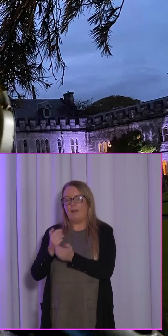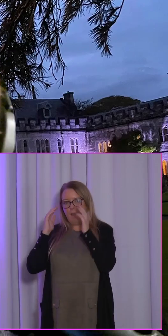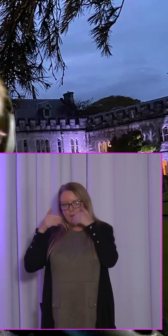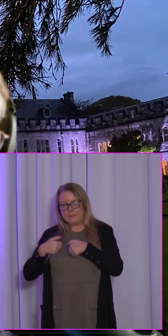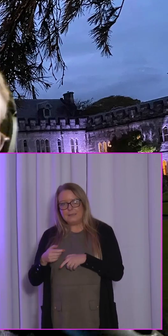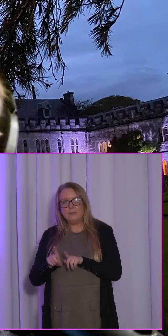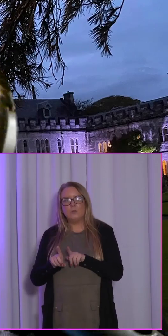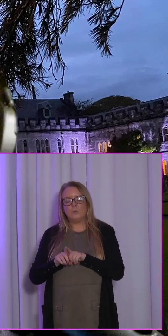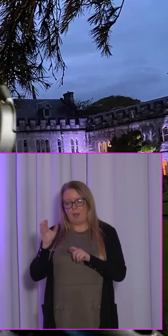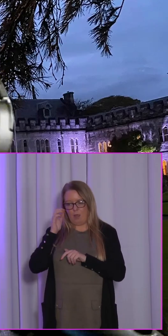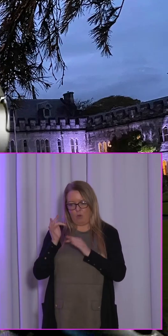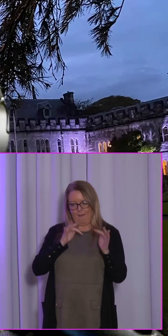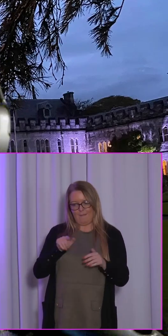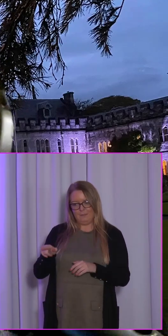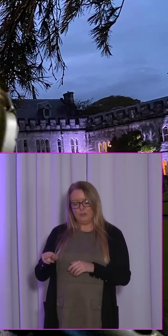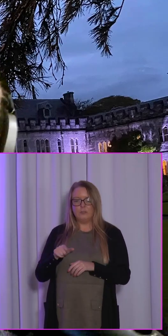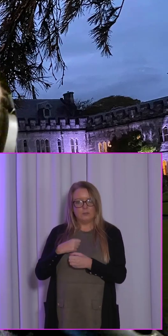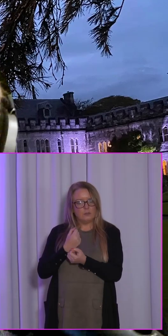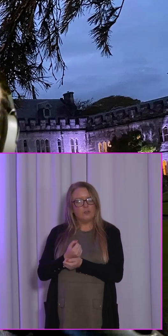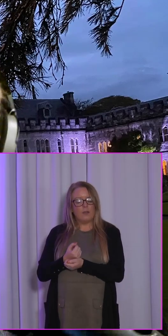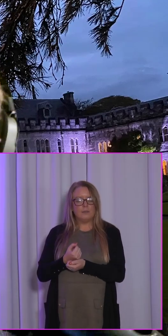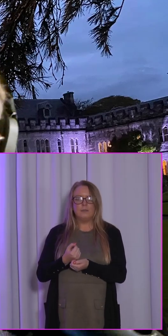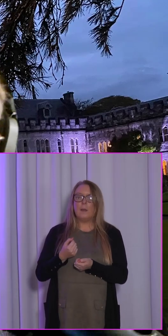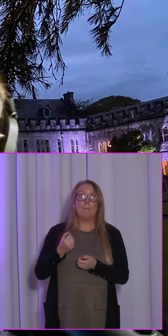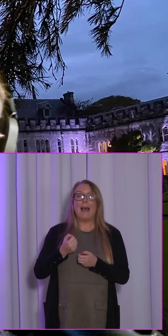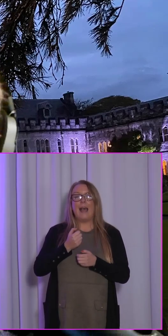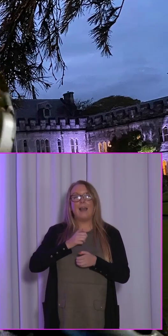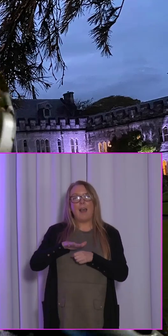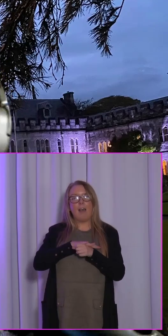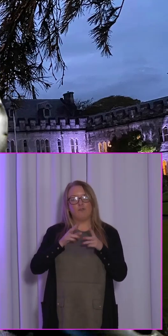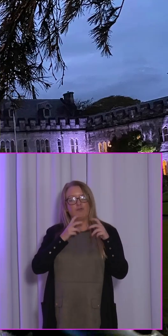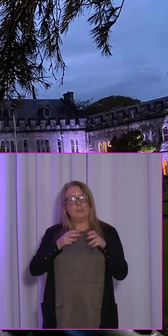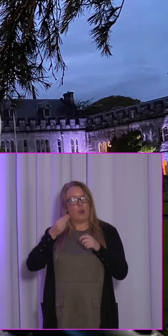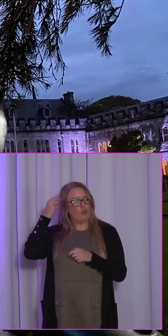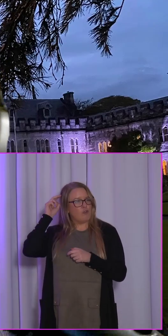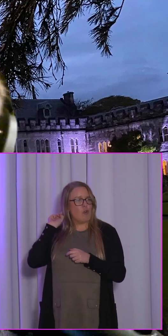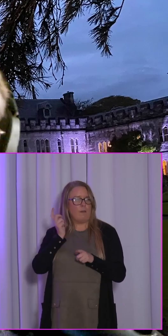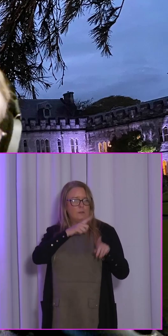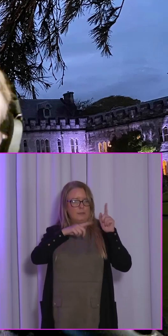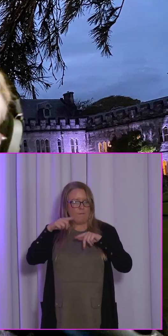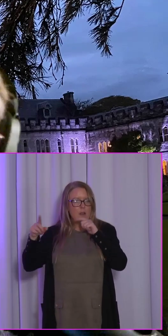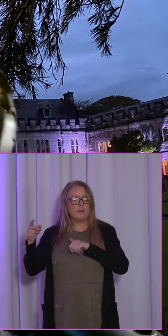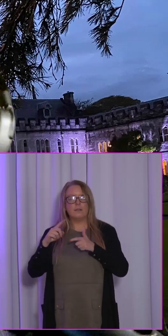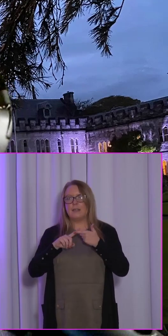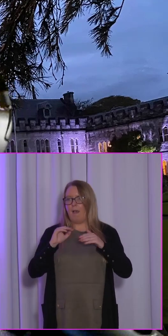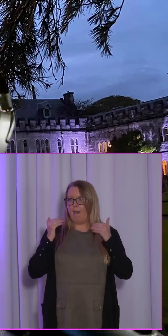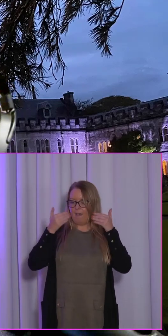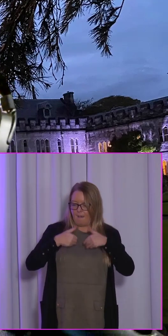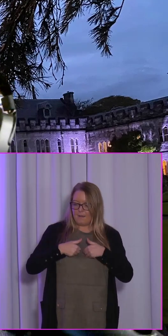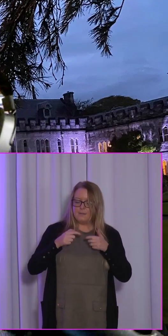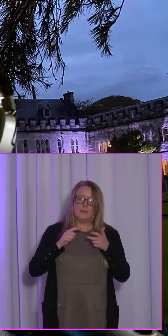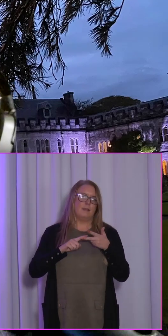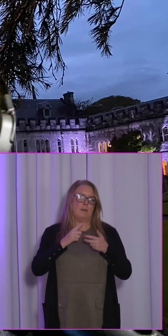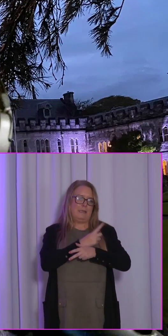I have taught, and my area of research is neurodiversity, autism, disability studies, advocacy, film and